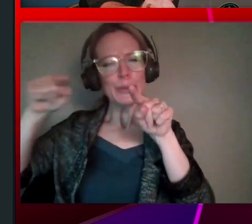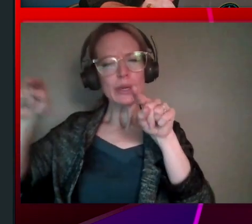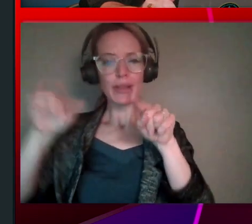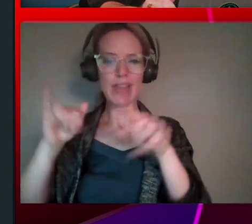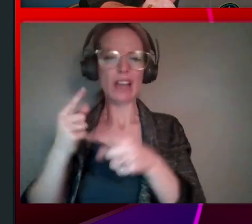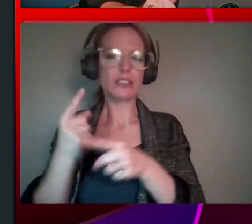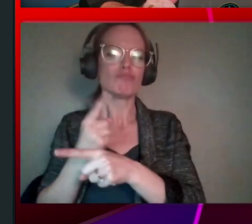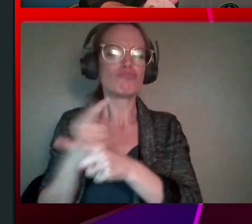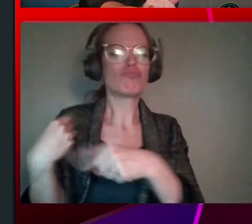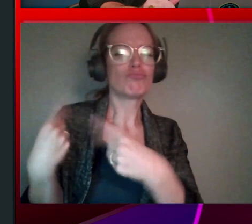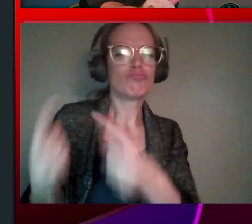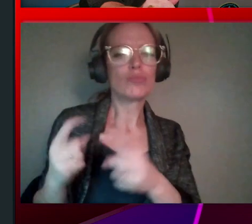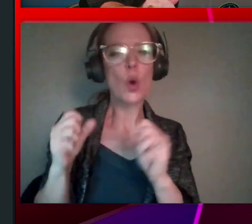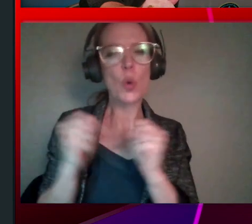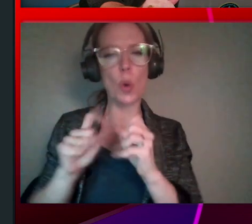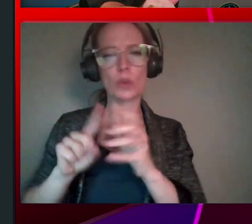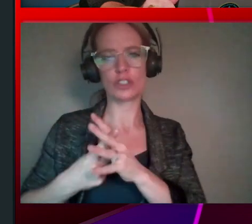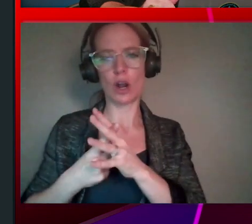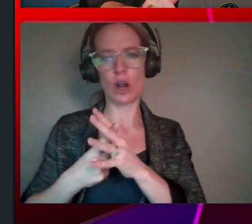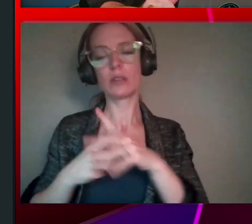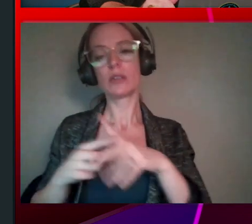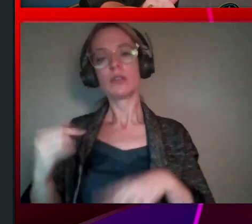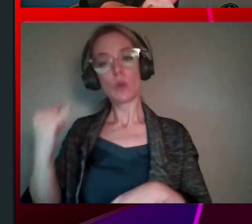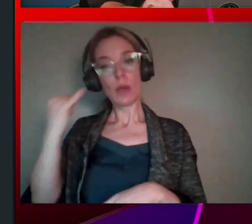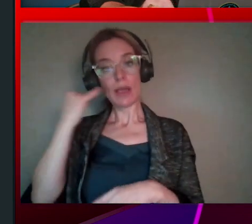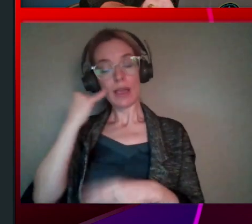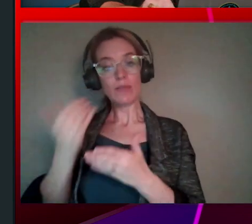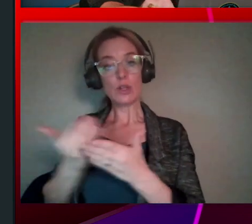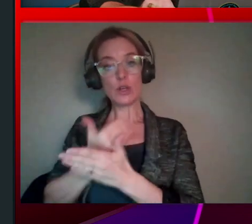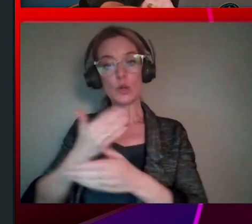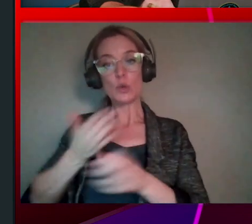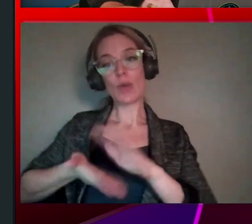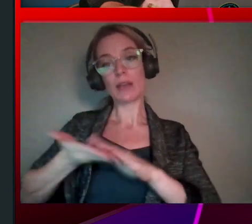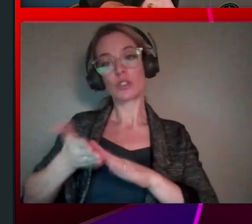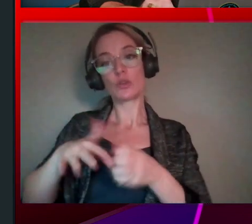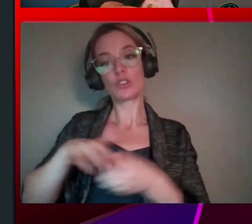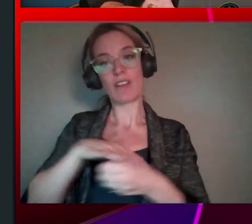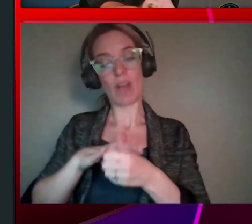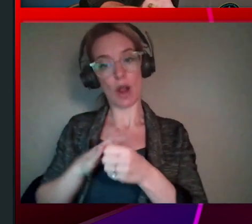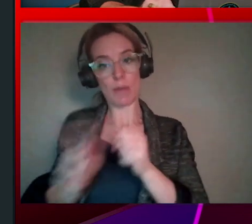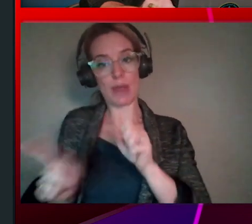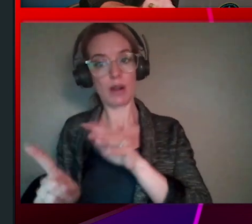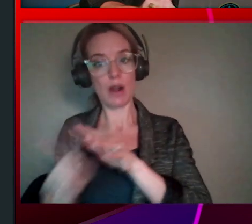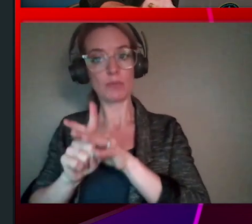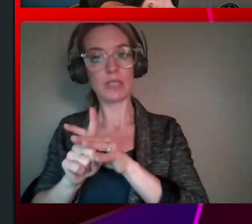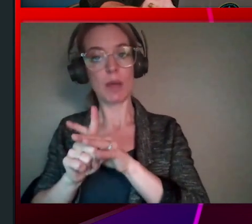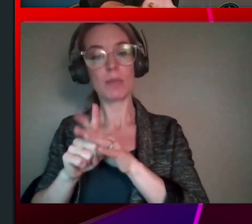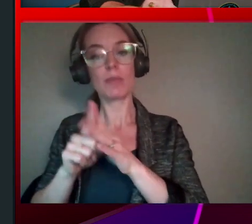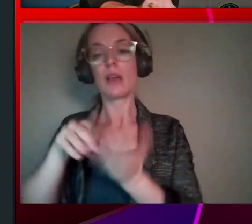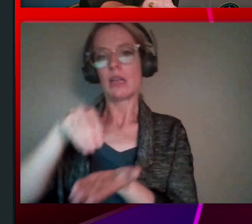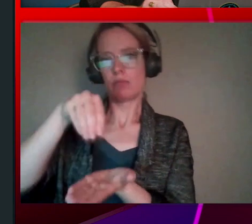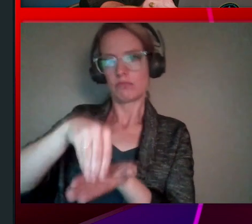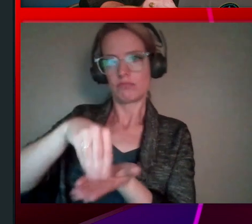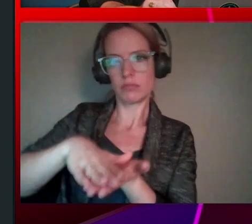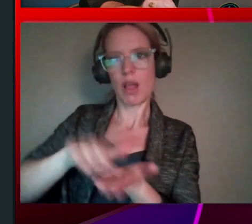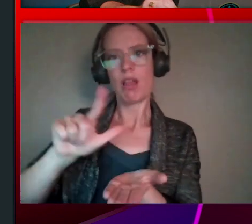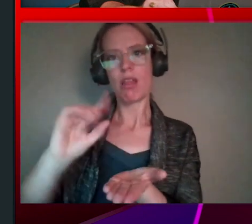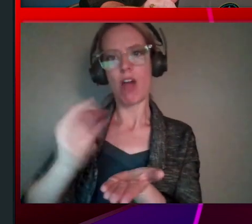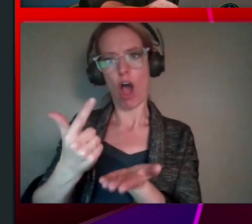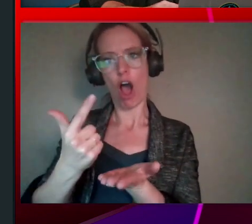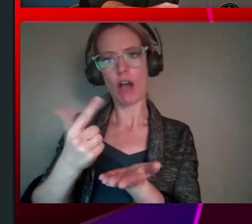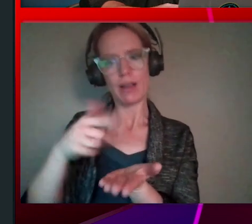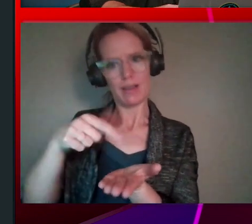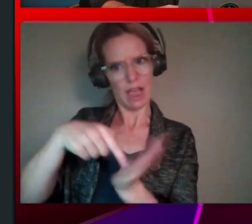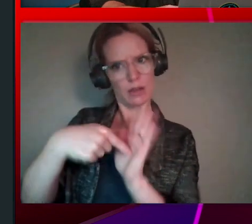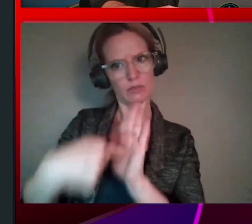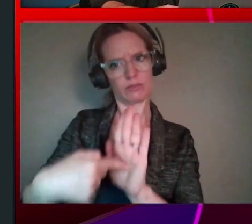time a new execution environment is brought into the application, a log is emitted with an init record, and it tells you